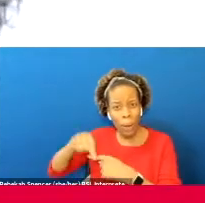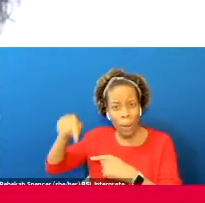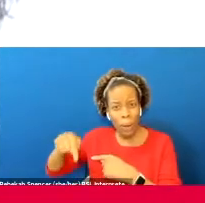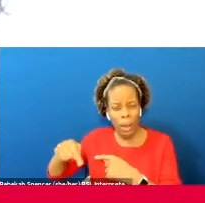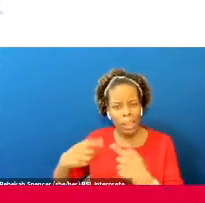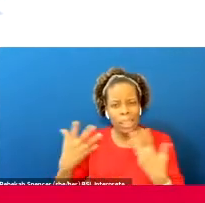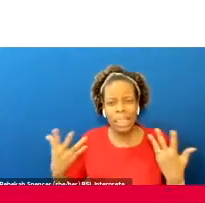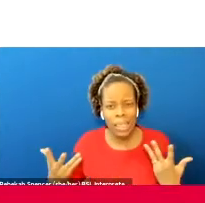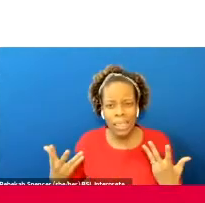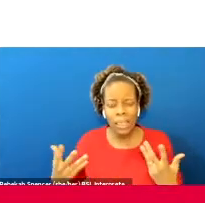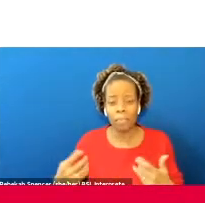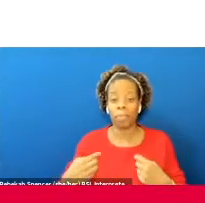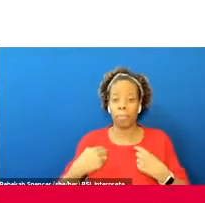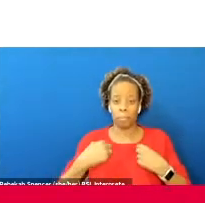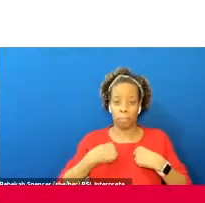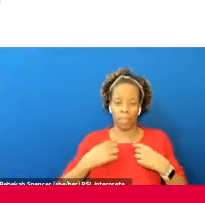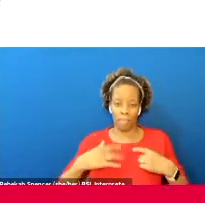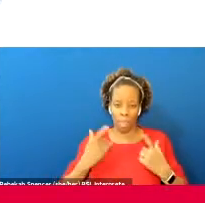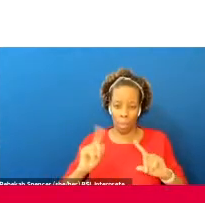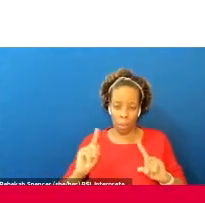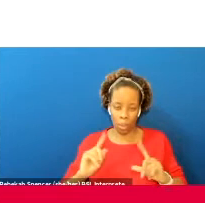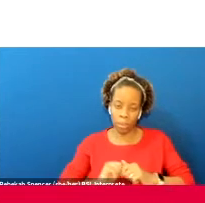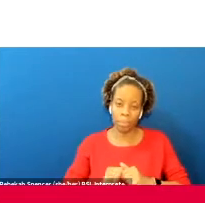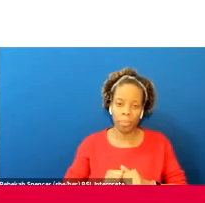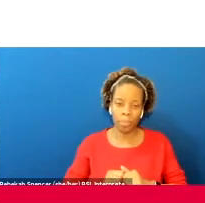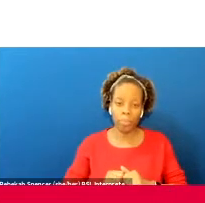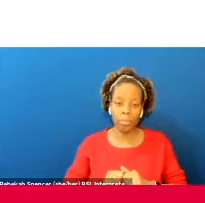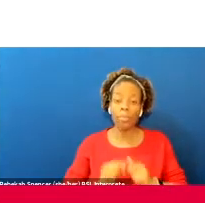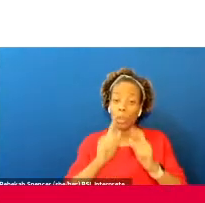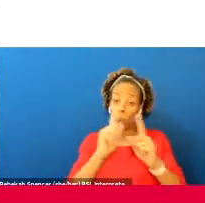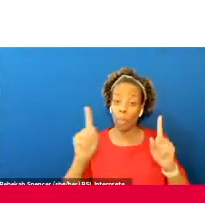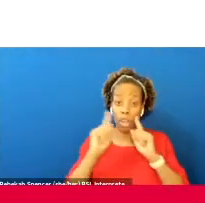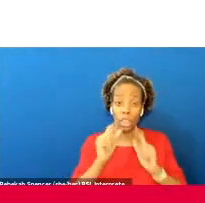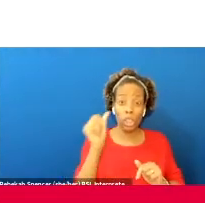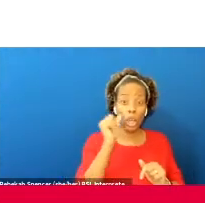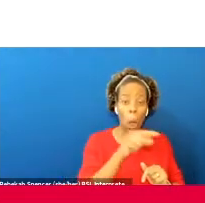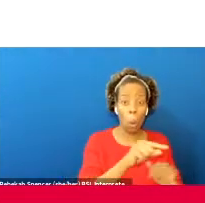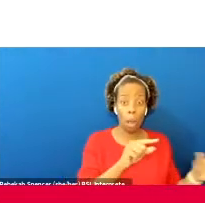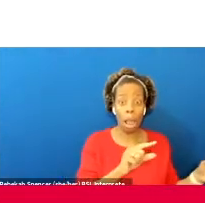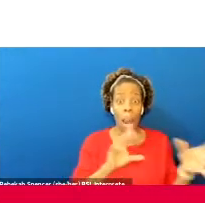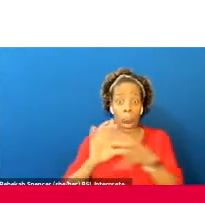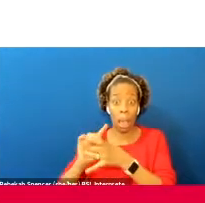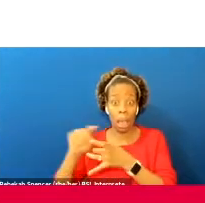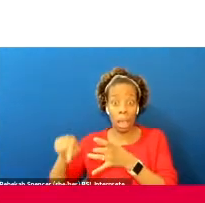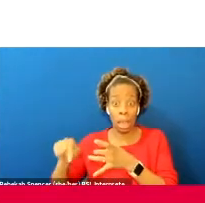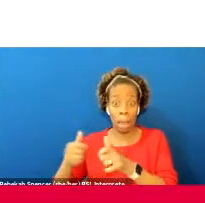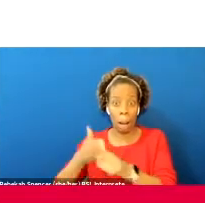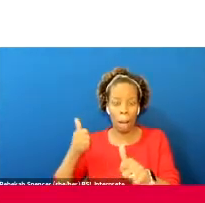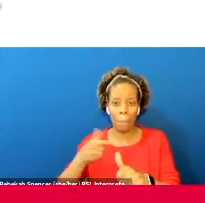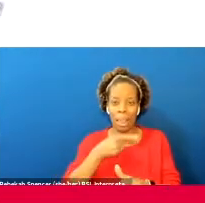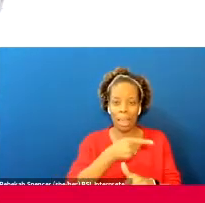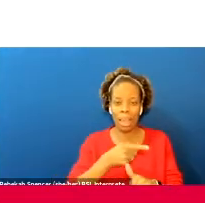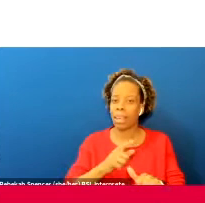way I see the situation is that the university knows that this kind of relationship is not ideal, right? Or else they wouldn't write those socially